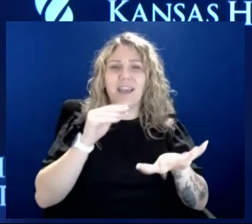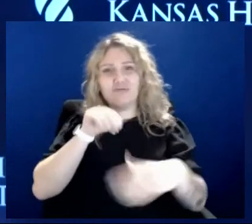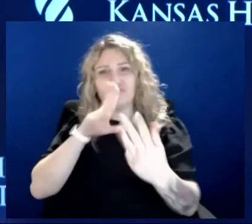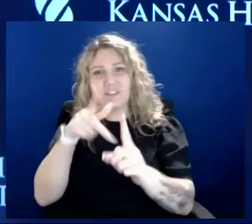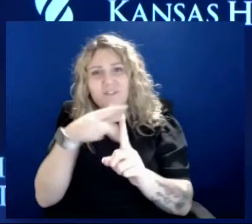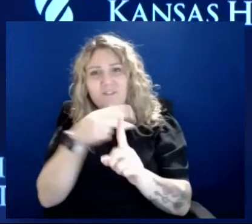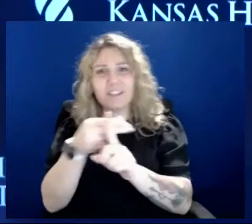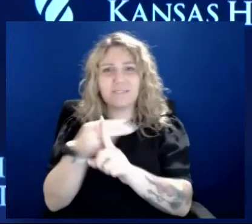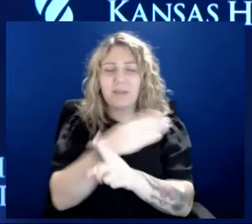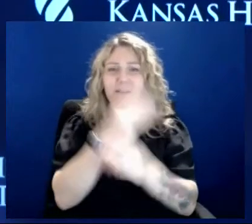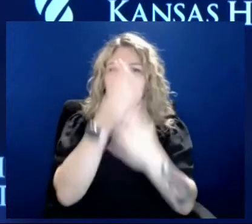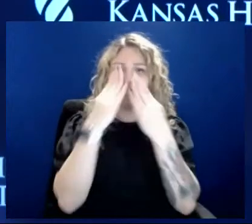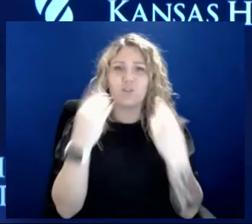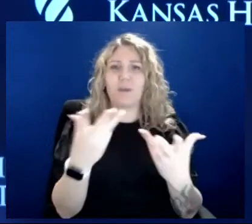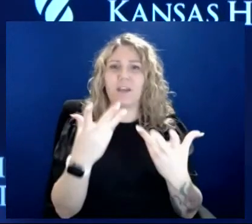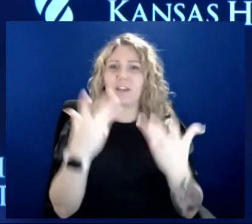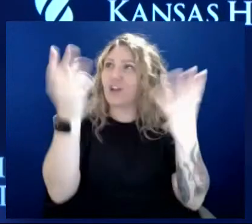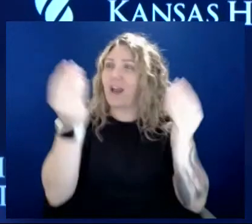their communities,